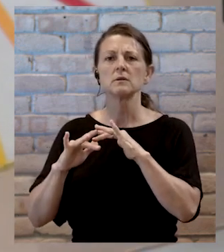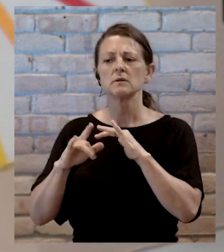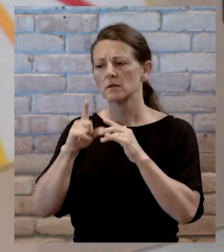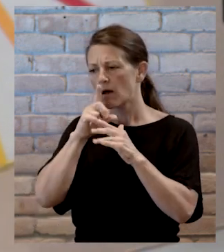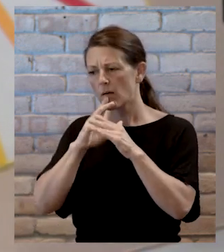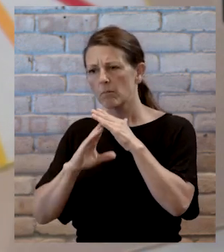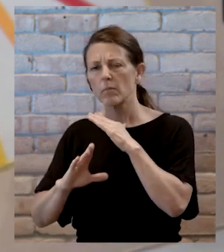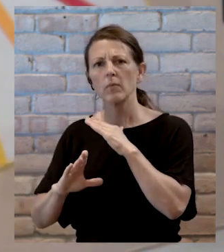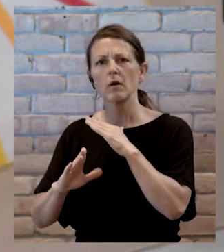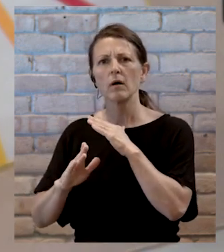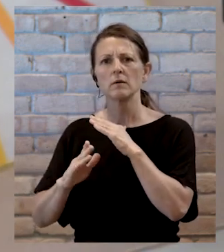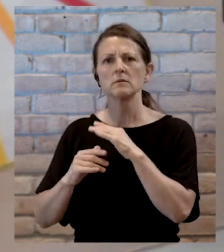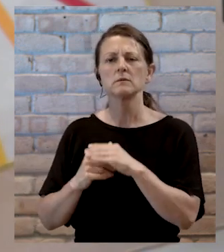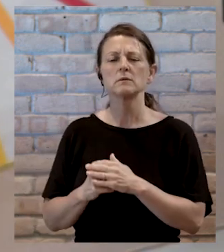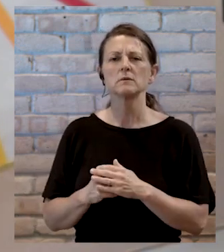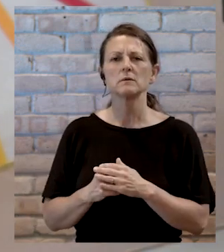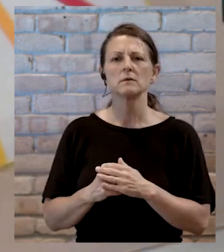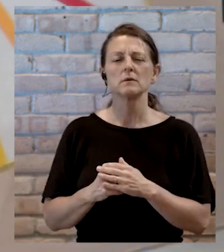and humility.